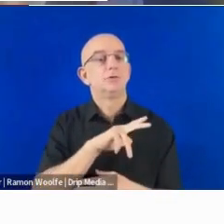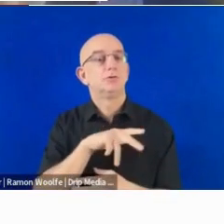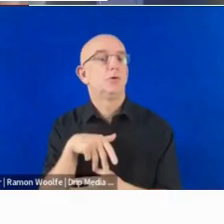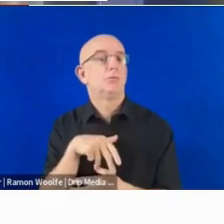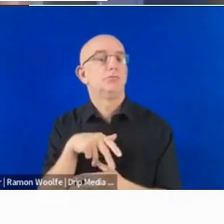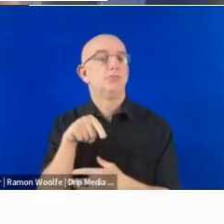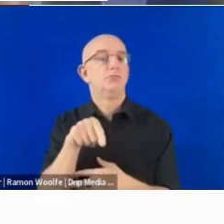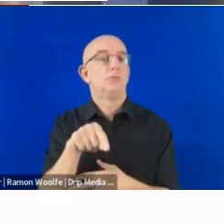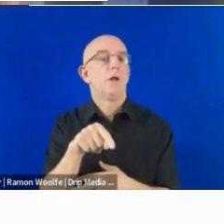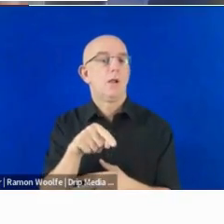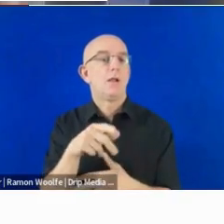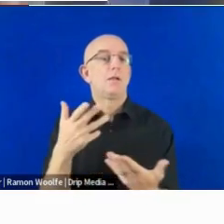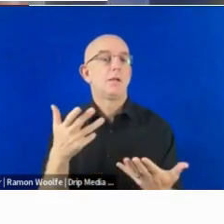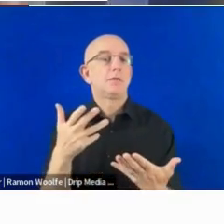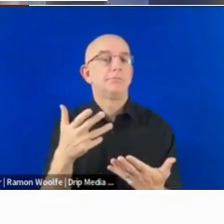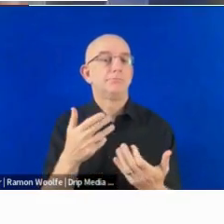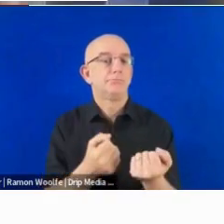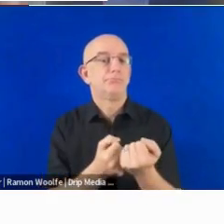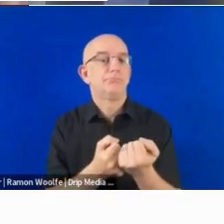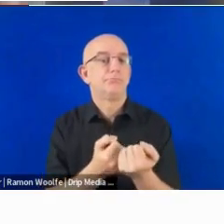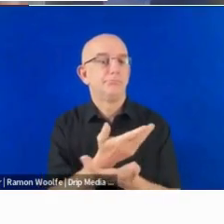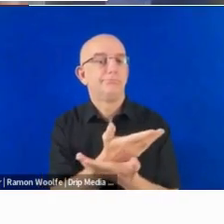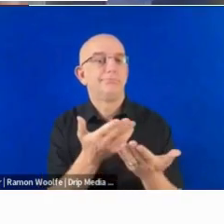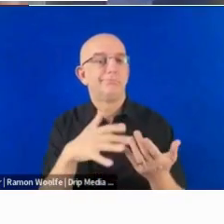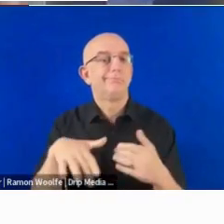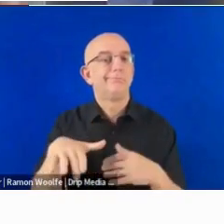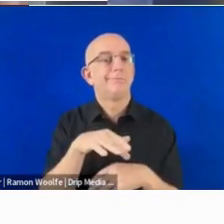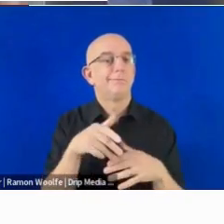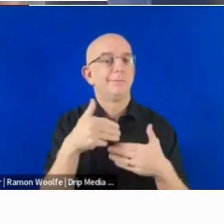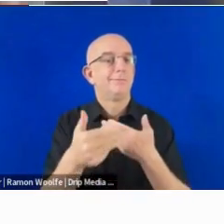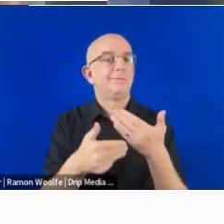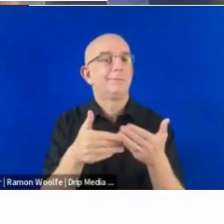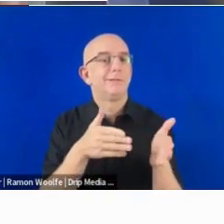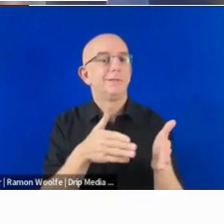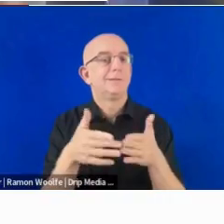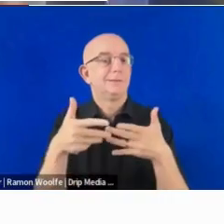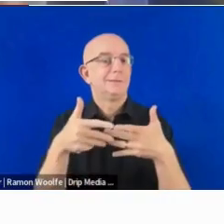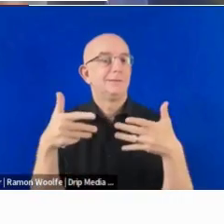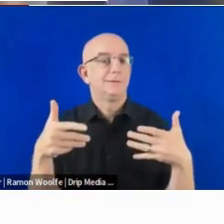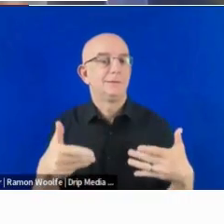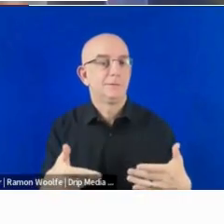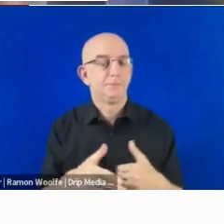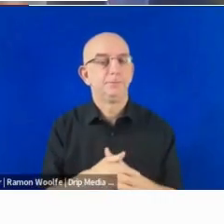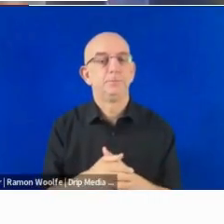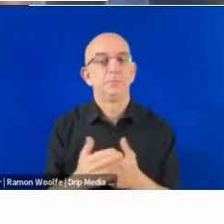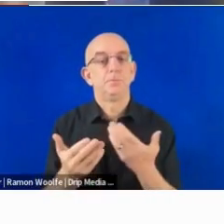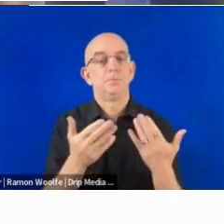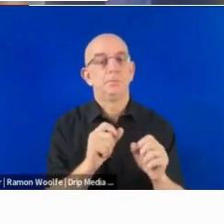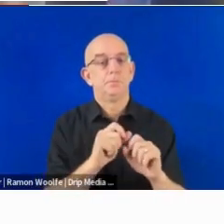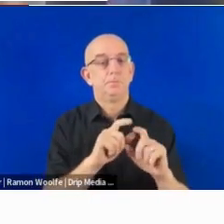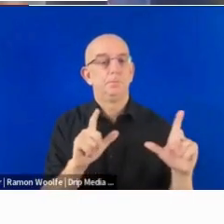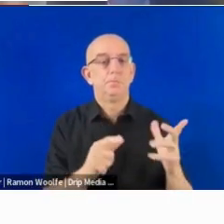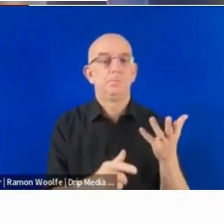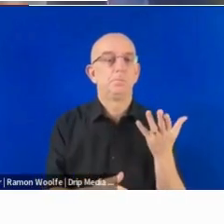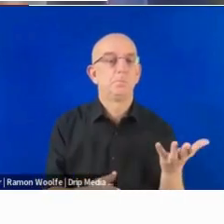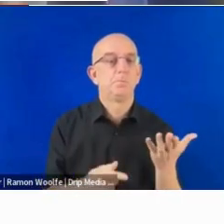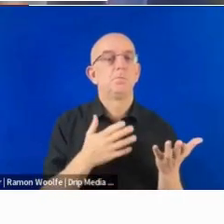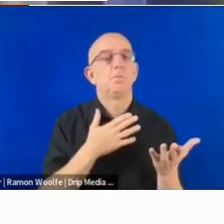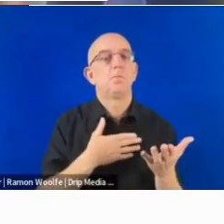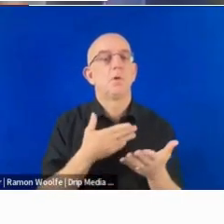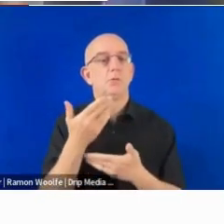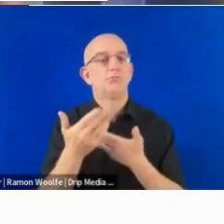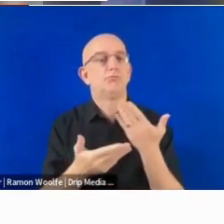I want to talk about why Transform. Why should institutions in Africa and in the Arab region